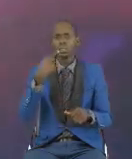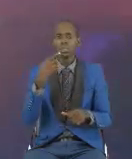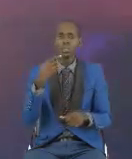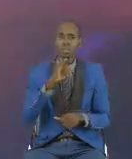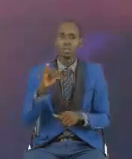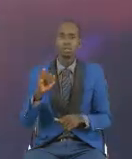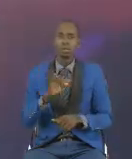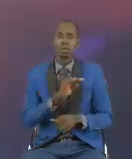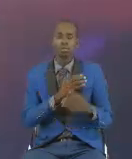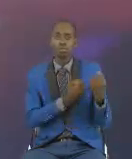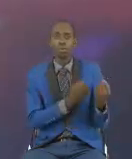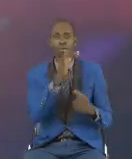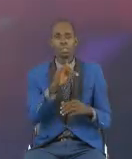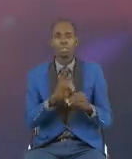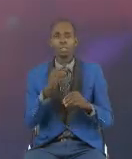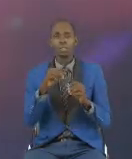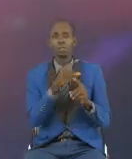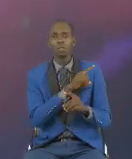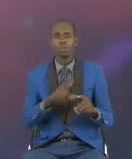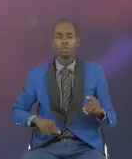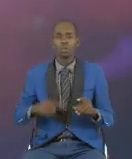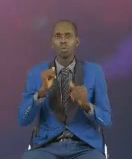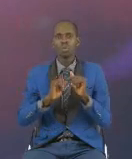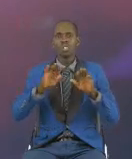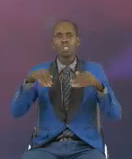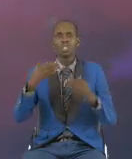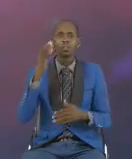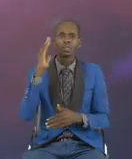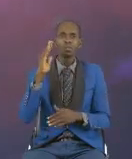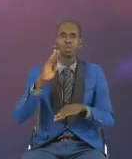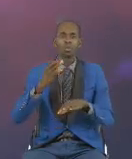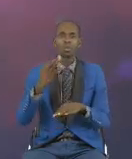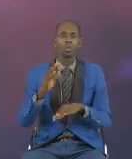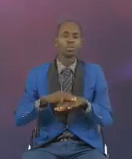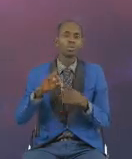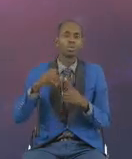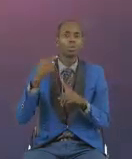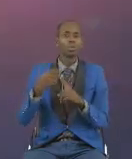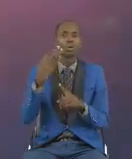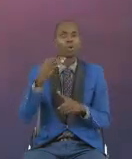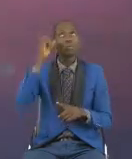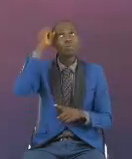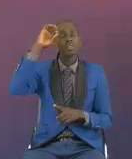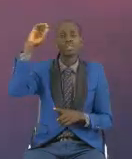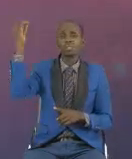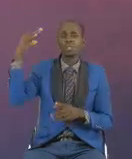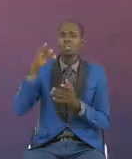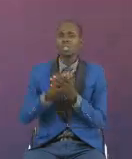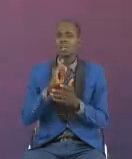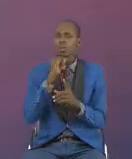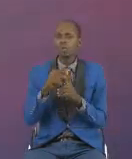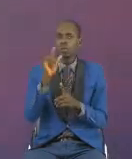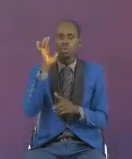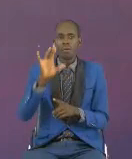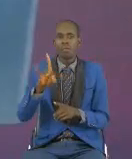Lord, which gave testimony unto the word of his grace. That's the word you find in the Acts of the Apostles,